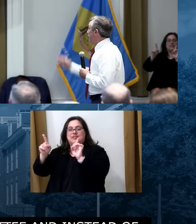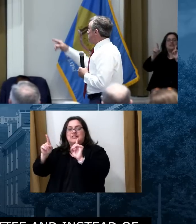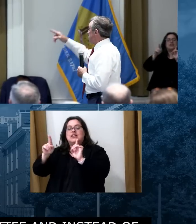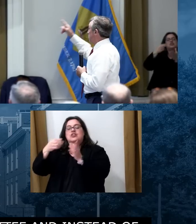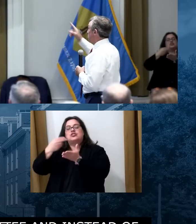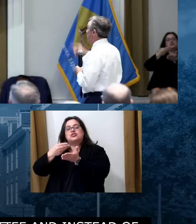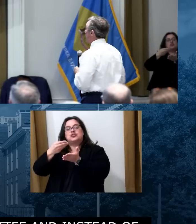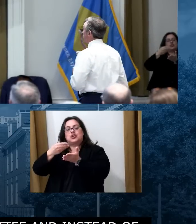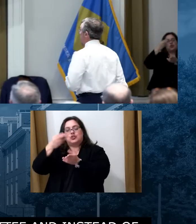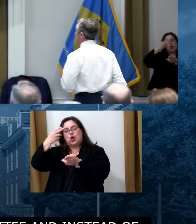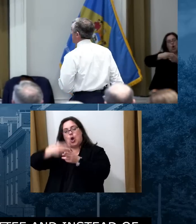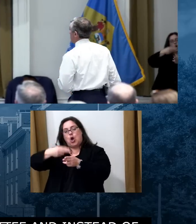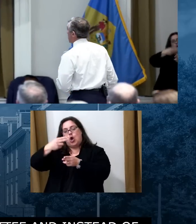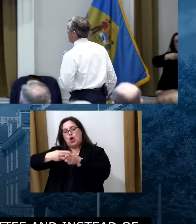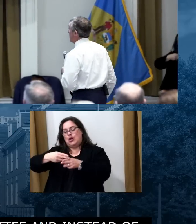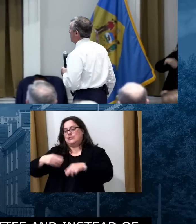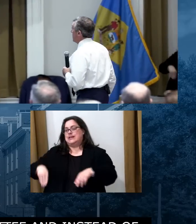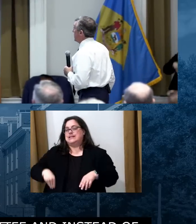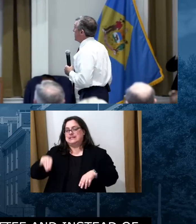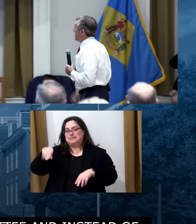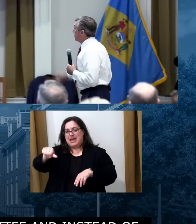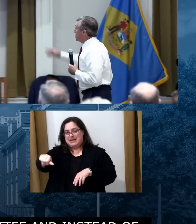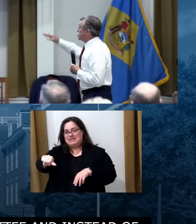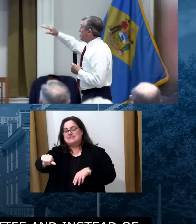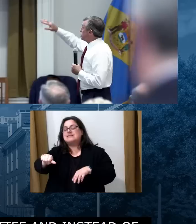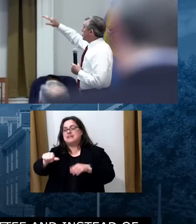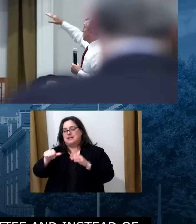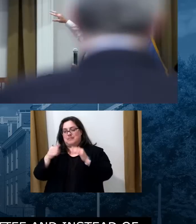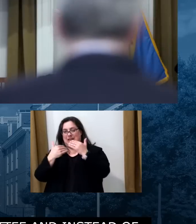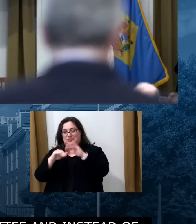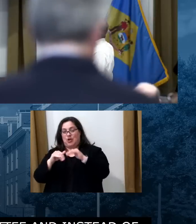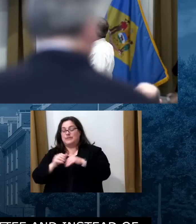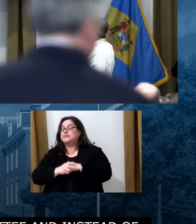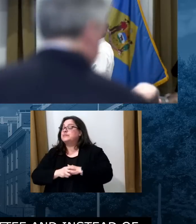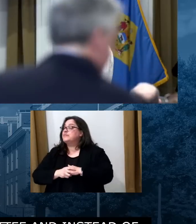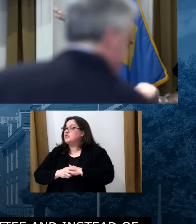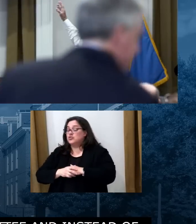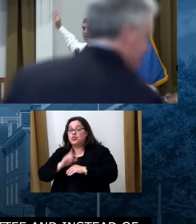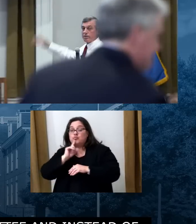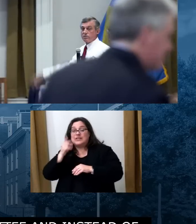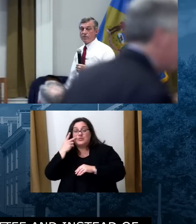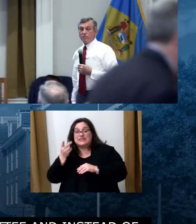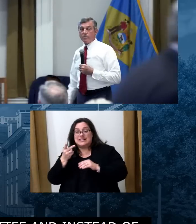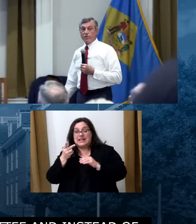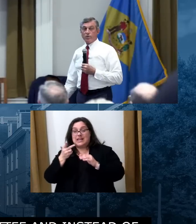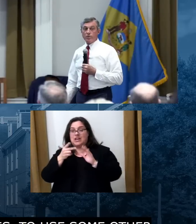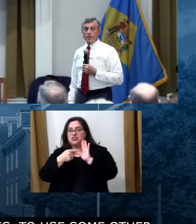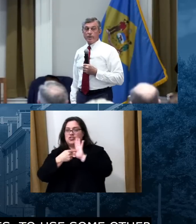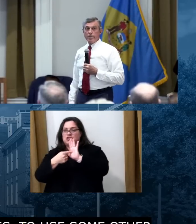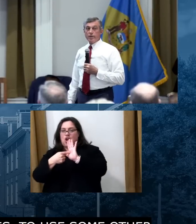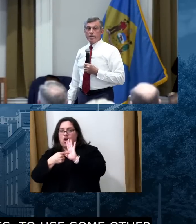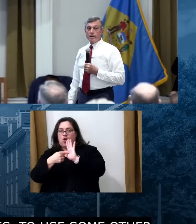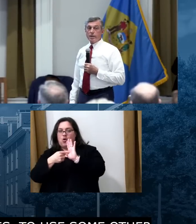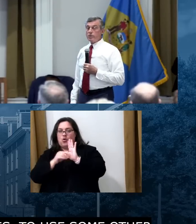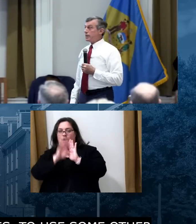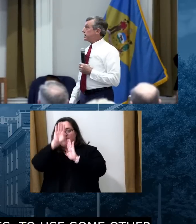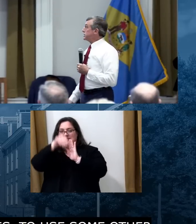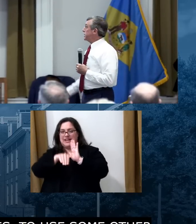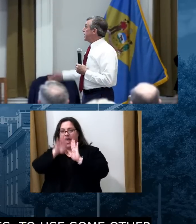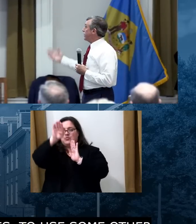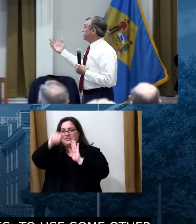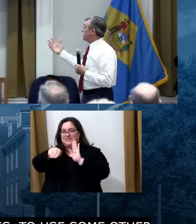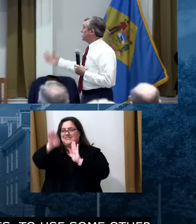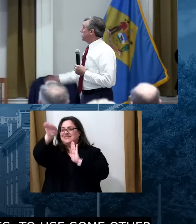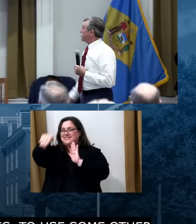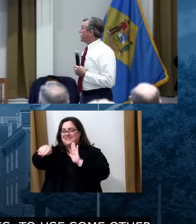benchmark. And so that's the blue line that you see there. And it really charts a course in between the ups and downs of our revenue. And you